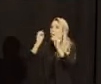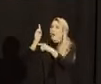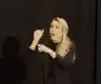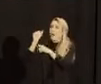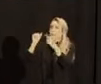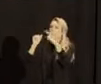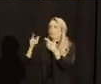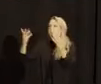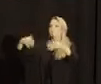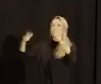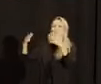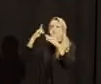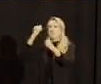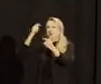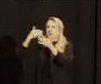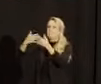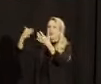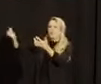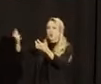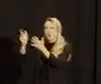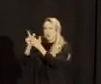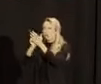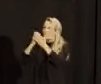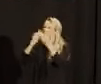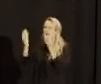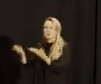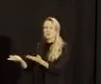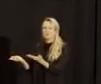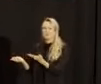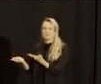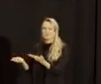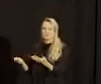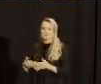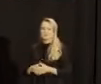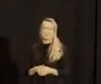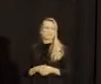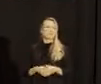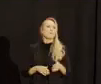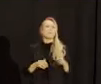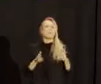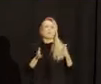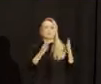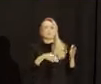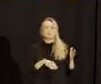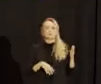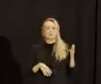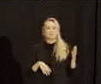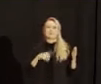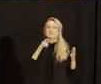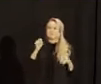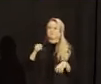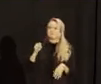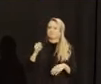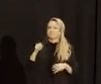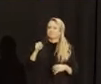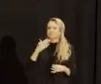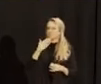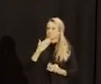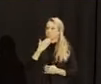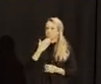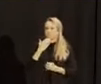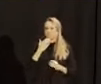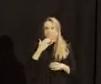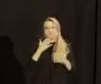Thank you for that. And, you know, as I, just observe as you all are talking, these various themes are rising to the